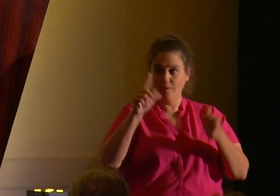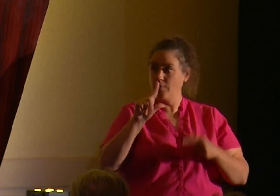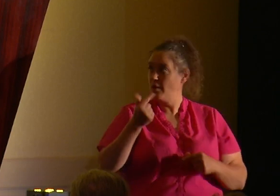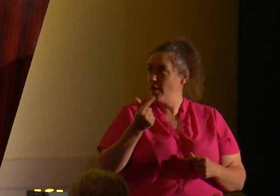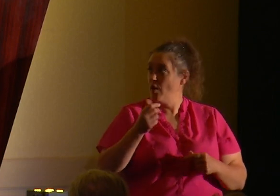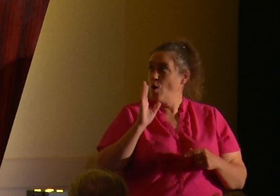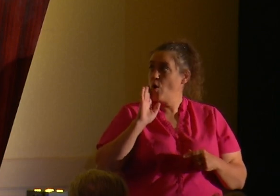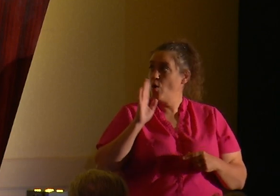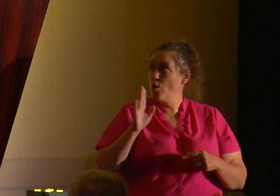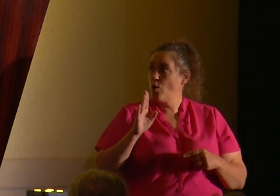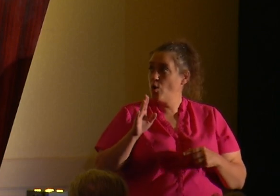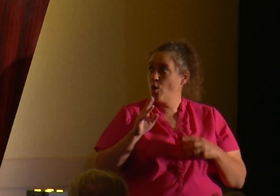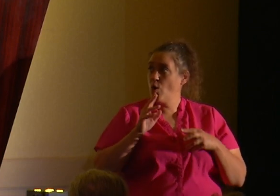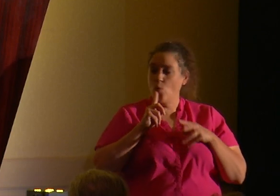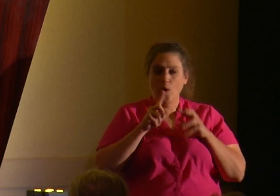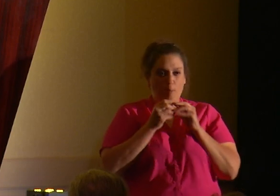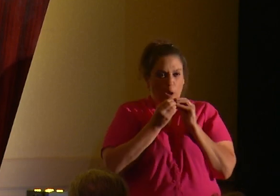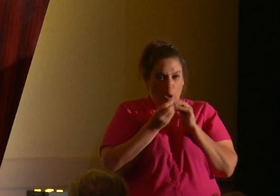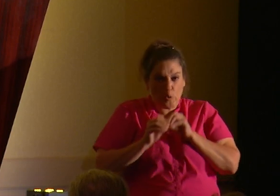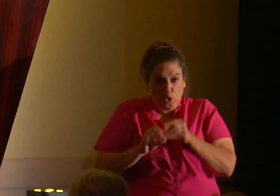like,